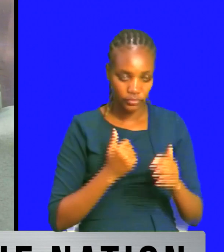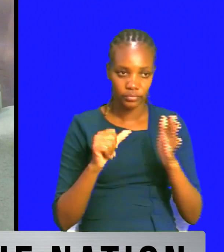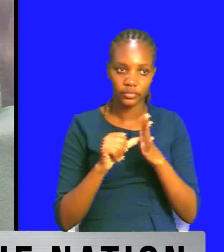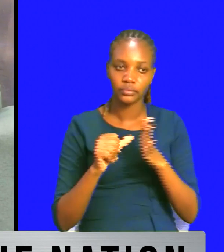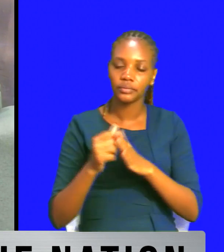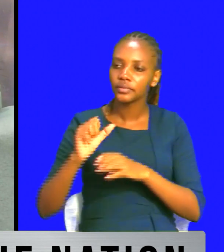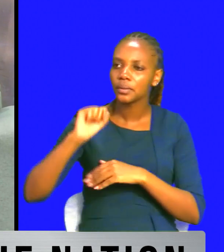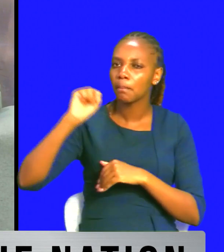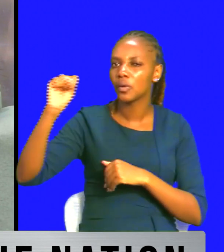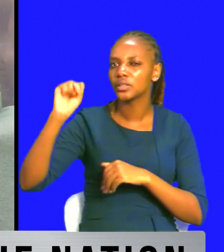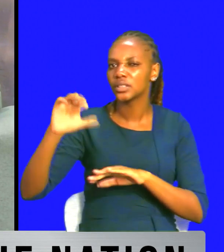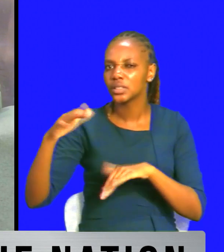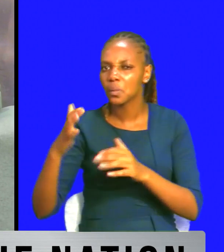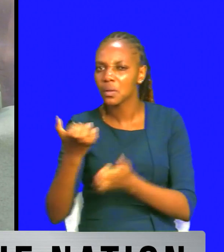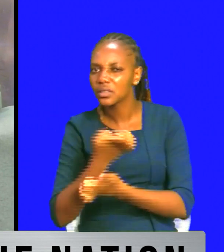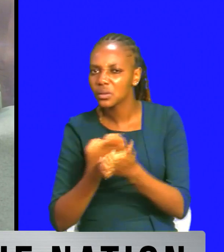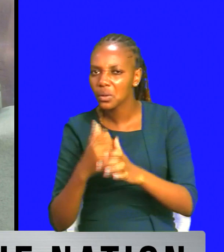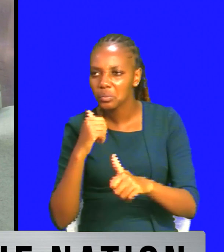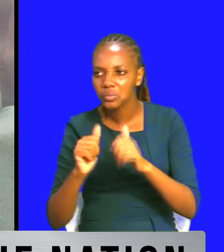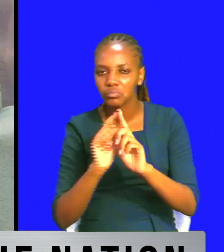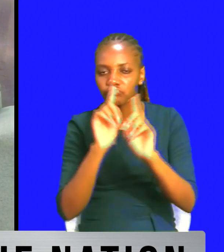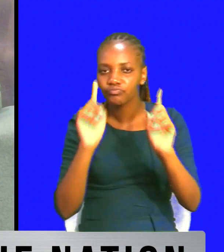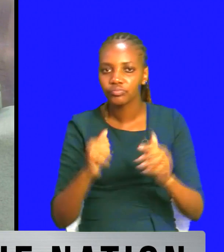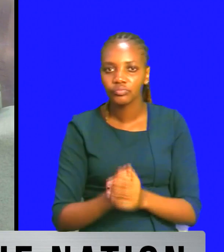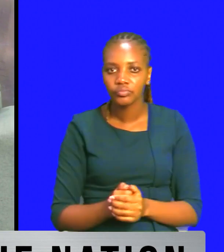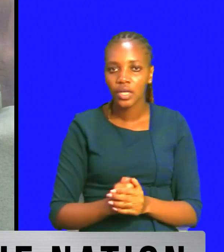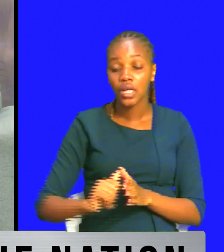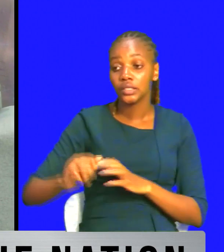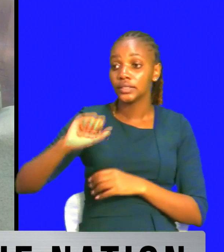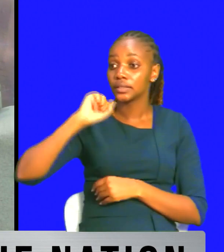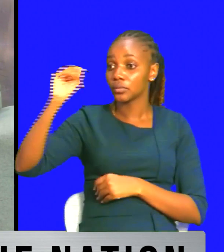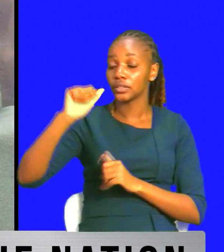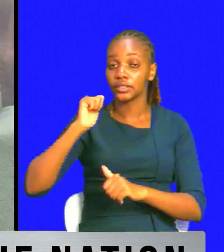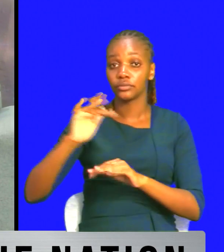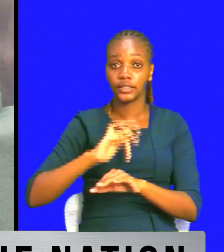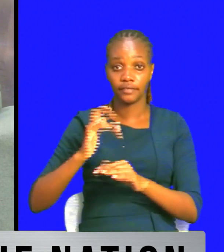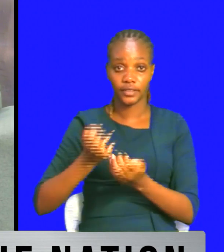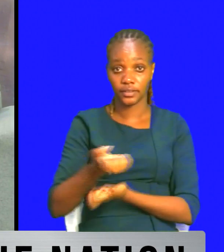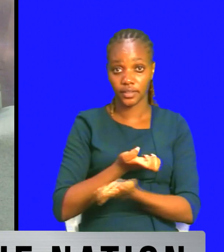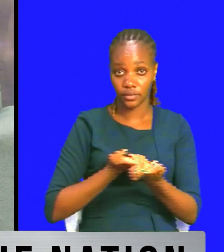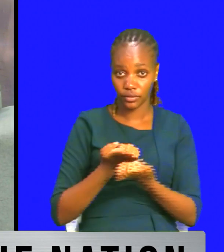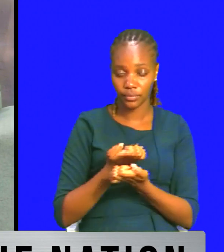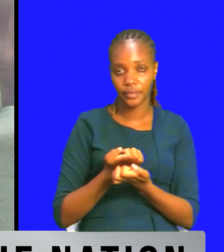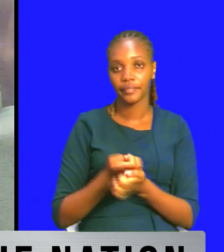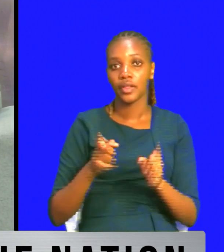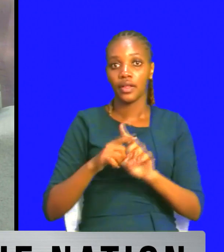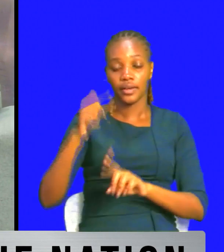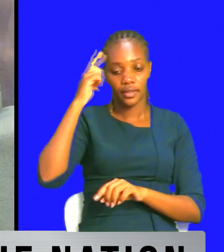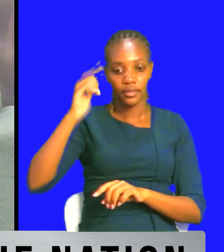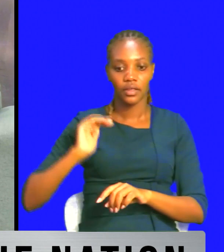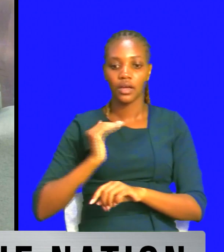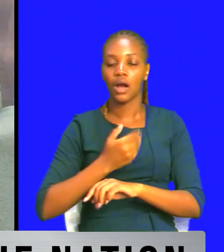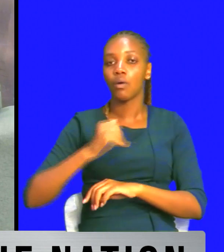or economics? It is politics that mismanages economics, Jonas. I think our politics